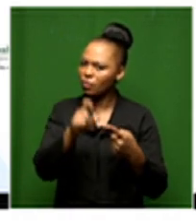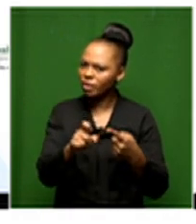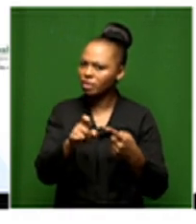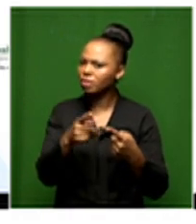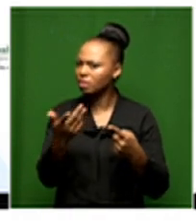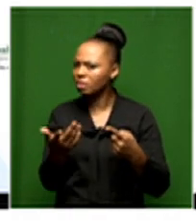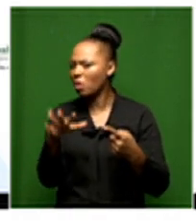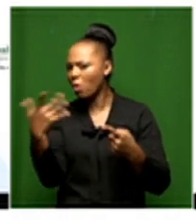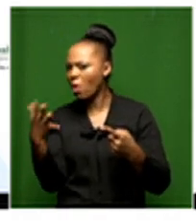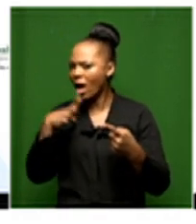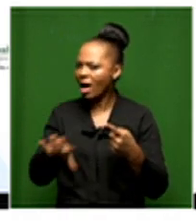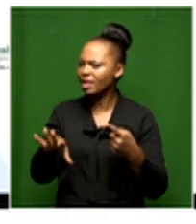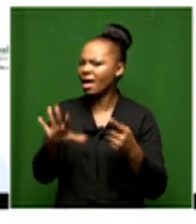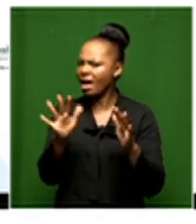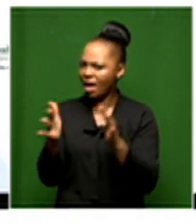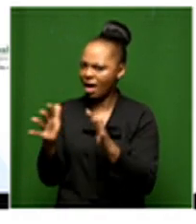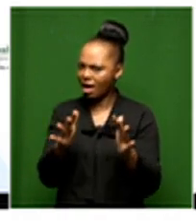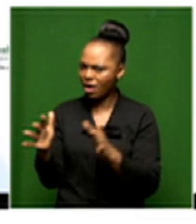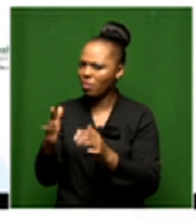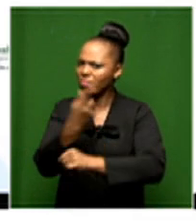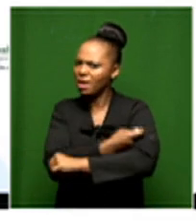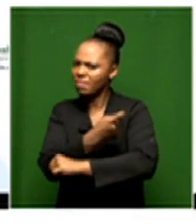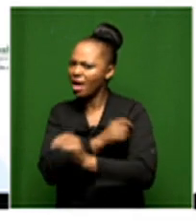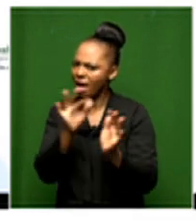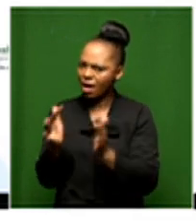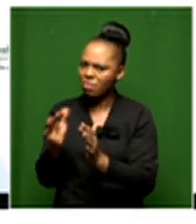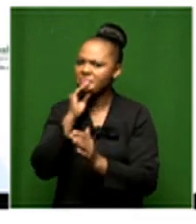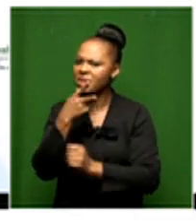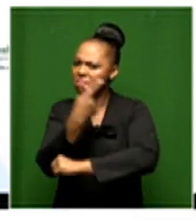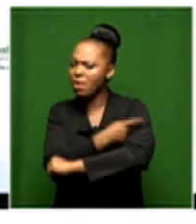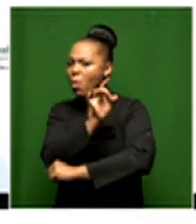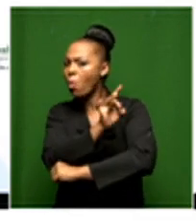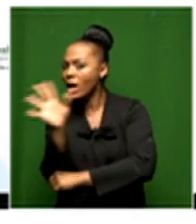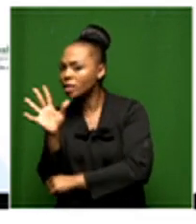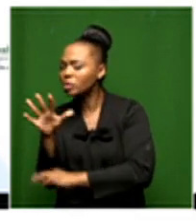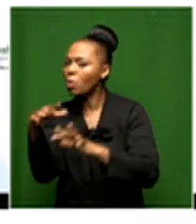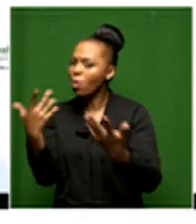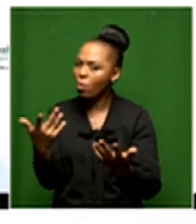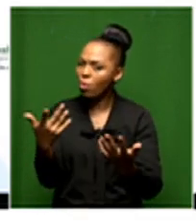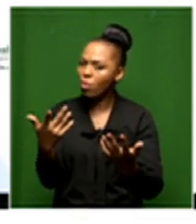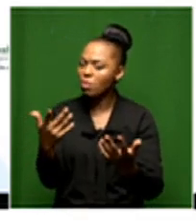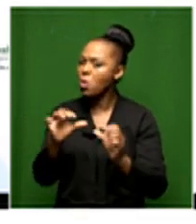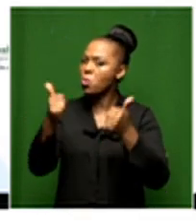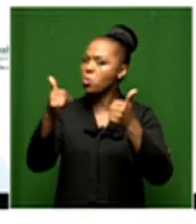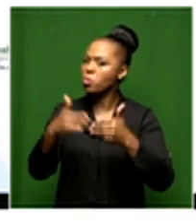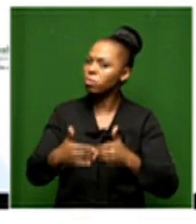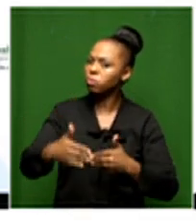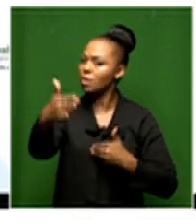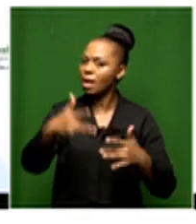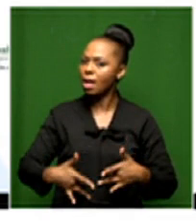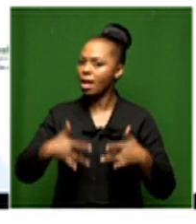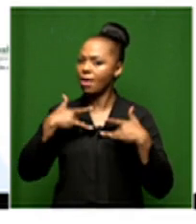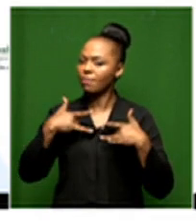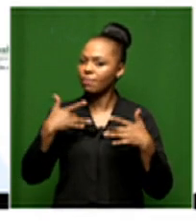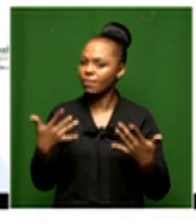Oxford-AstraZeneca or others, and how they are administered? Is it just once that you take it and you're good for life? And